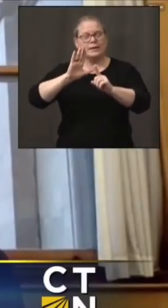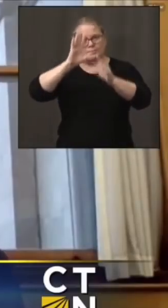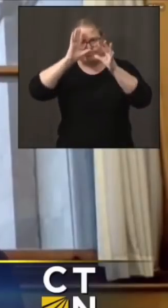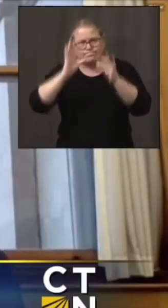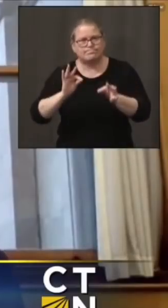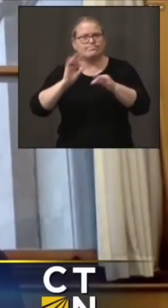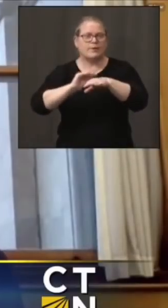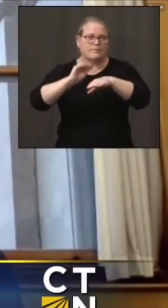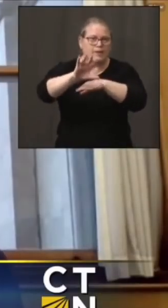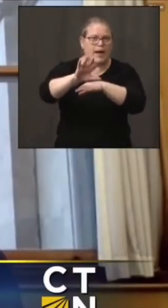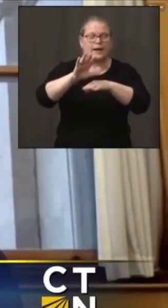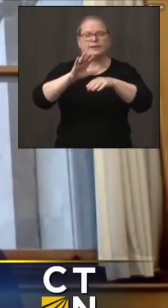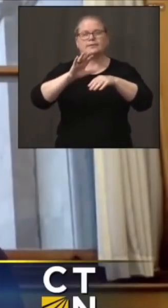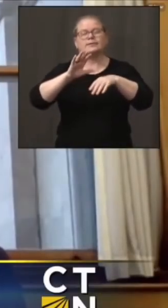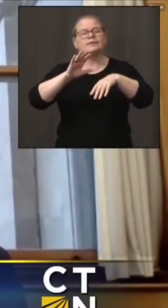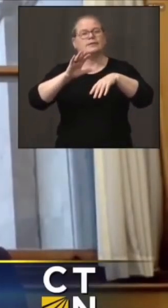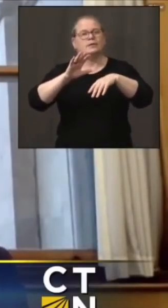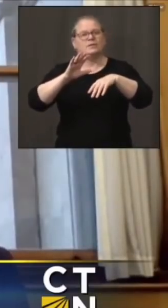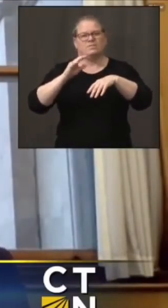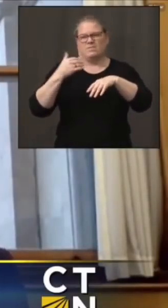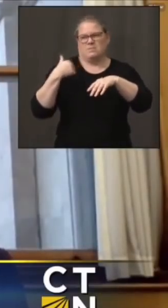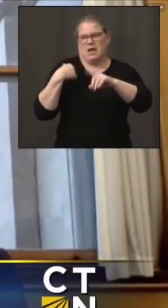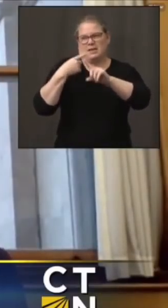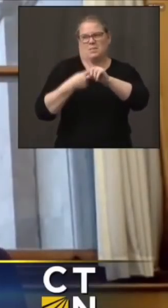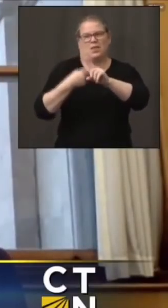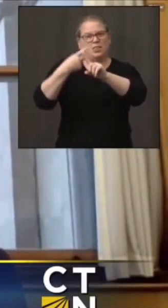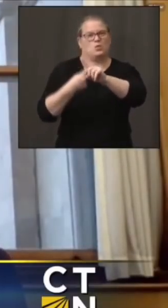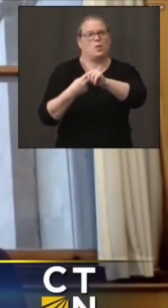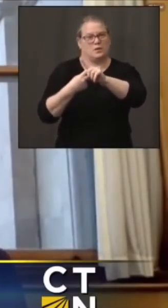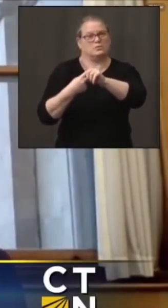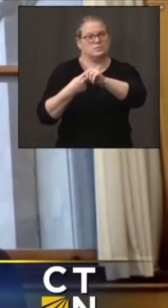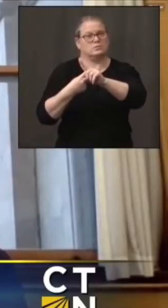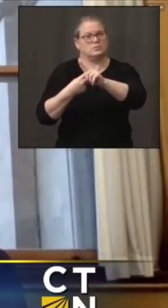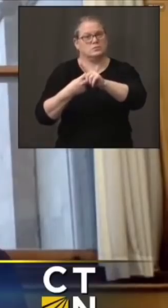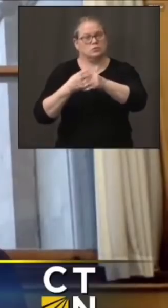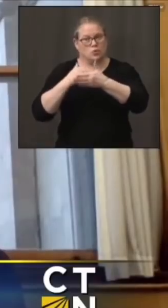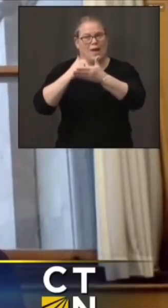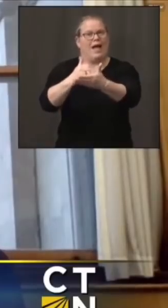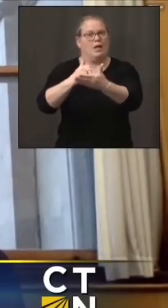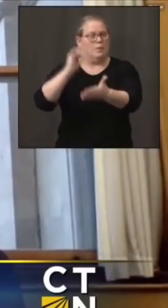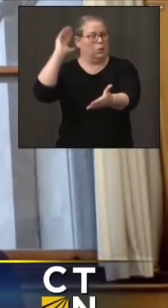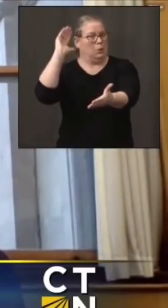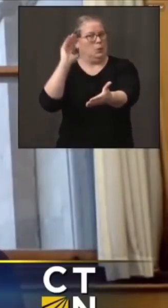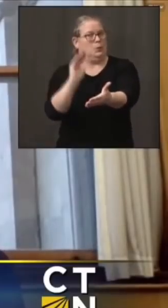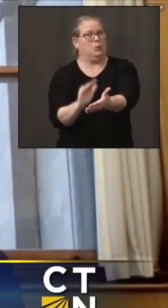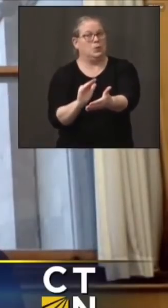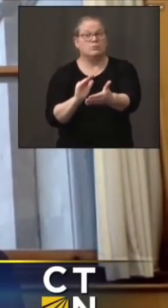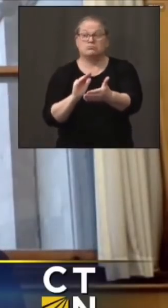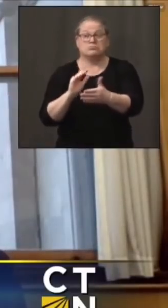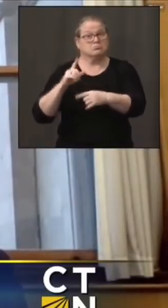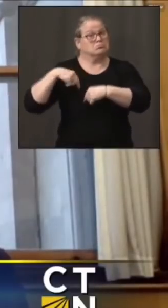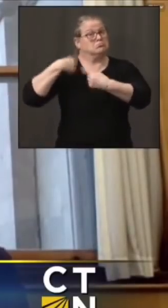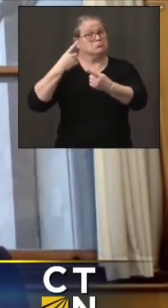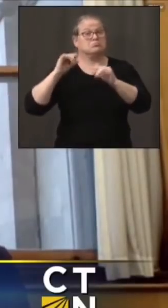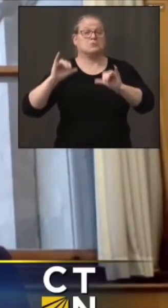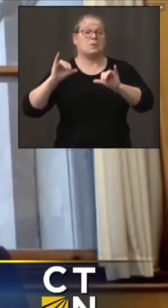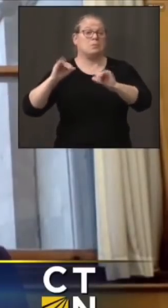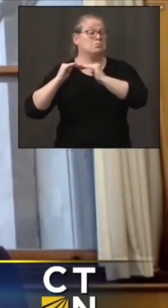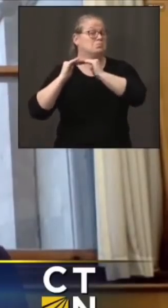infection rate, hospitalizations over the last month and a half. No discussions at this point about any further changes.